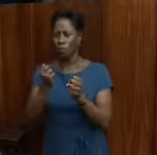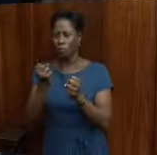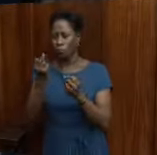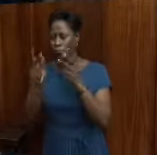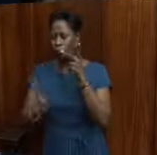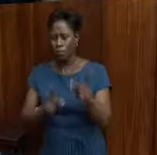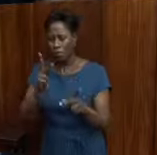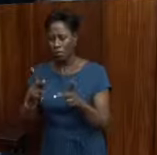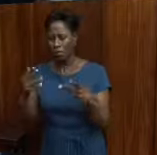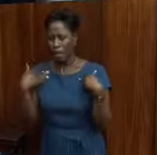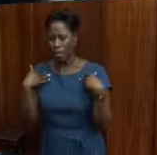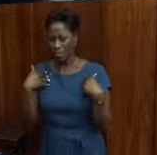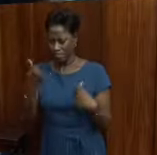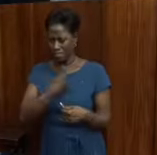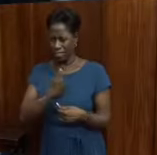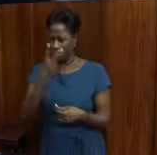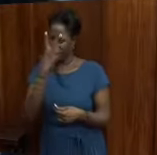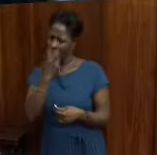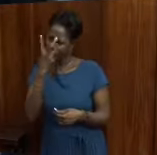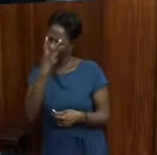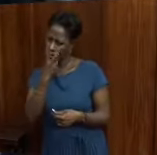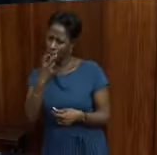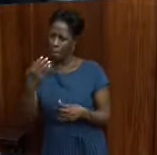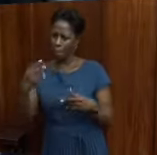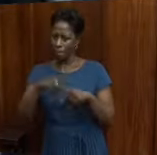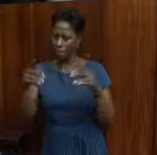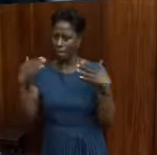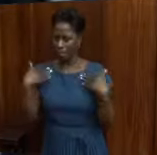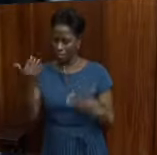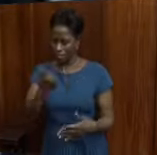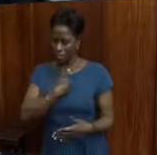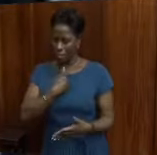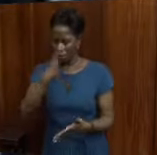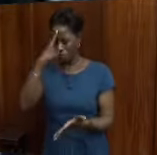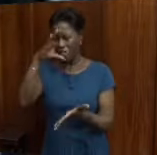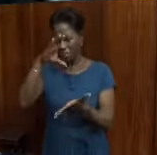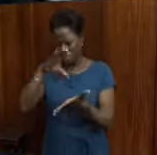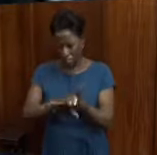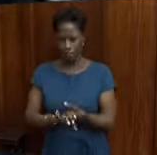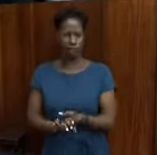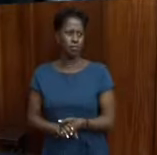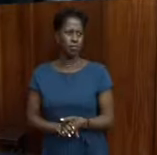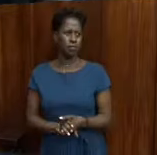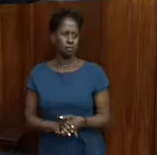are legitimate actors in bringing change to our communities and the wider world.